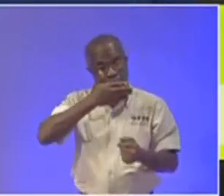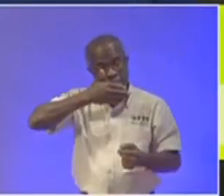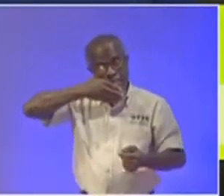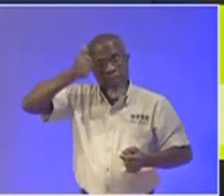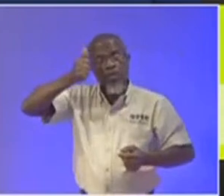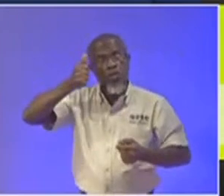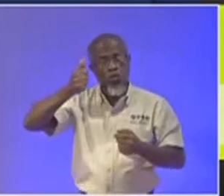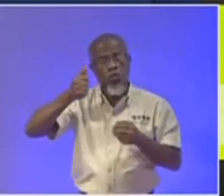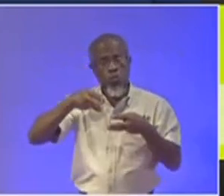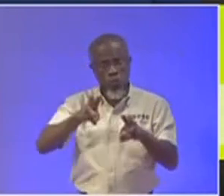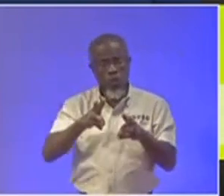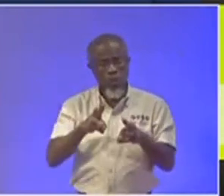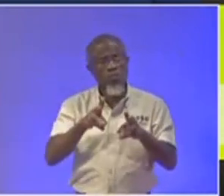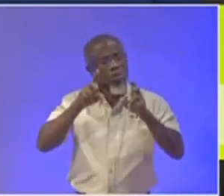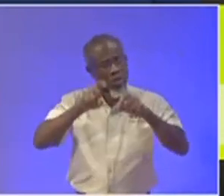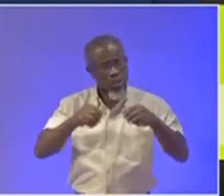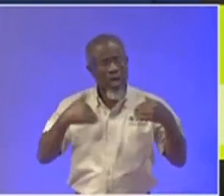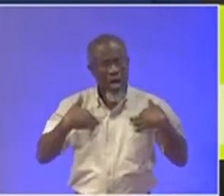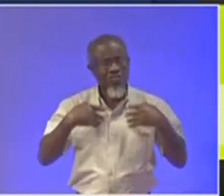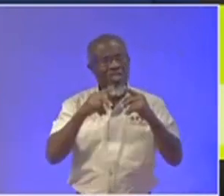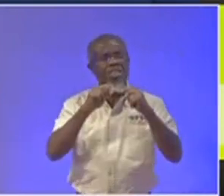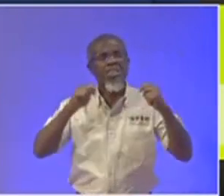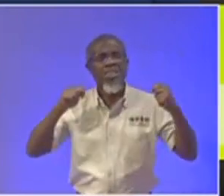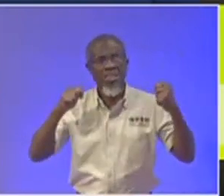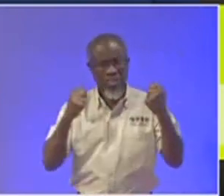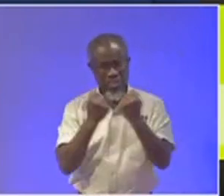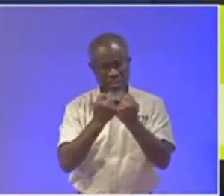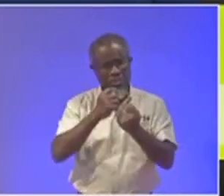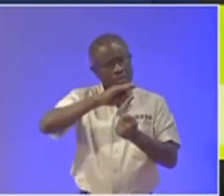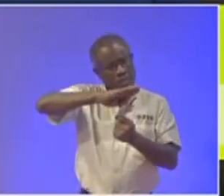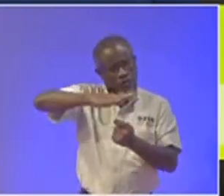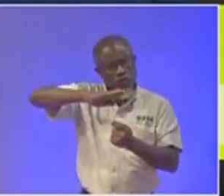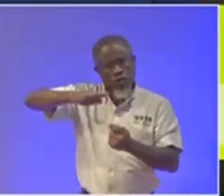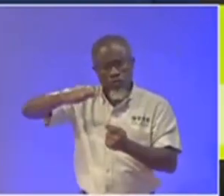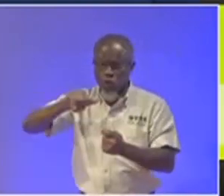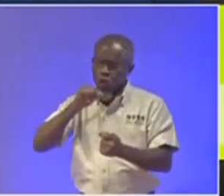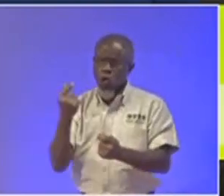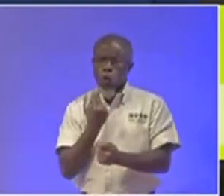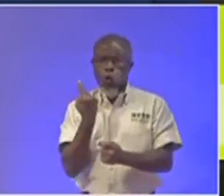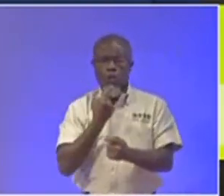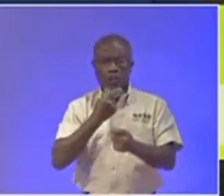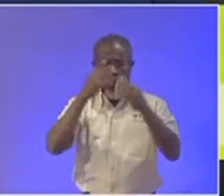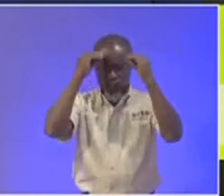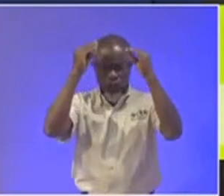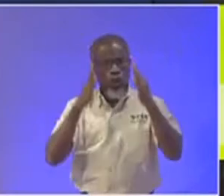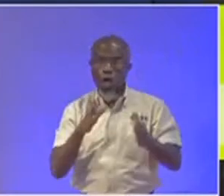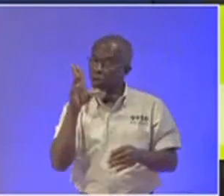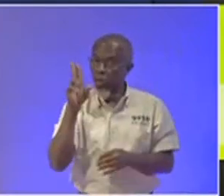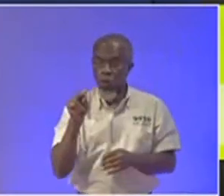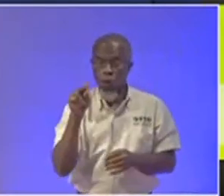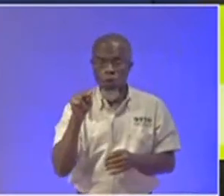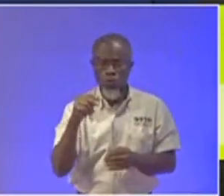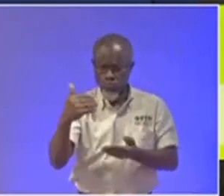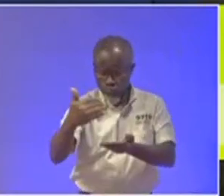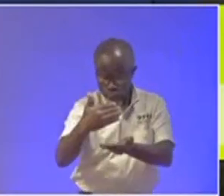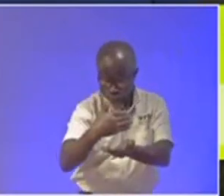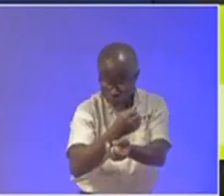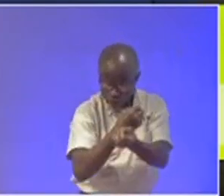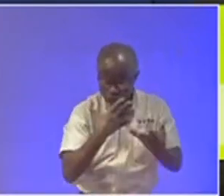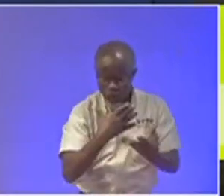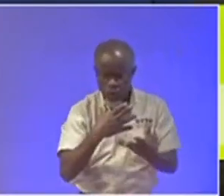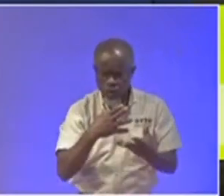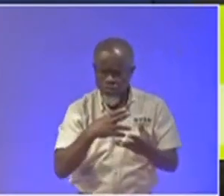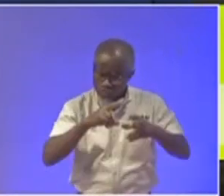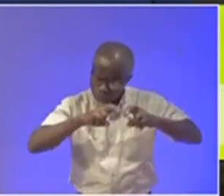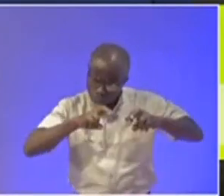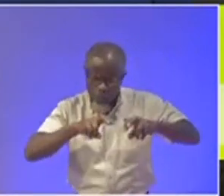a multidisciplinary approach to that. Yeah, we can't expect that the teacher alone is the one collecting all of this data, analyzing all of this